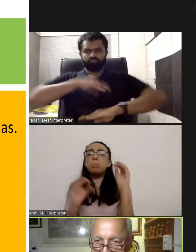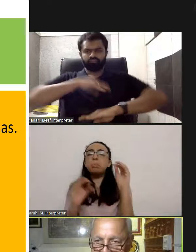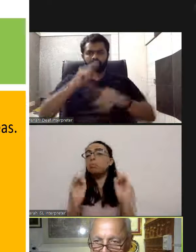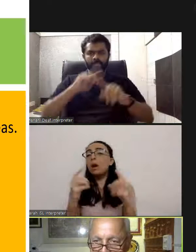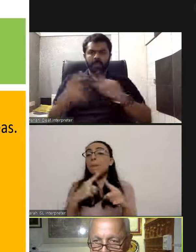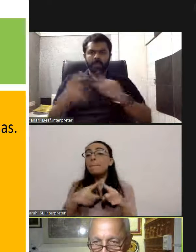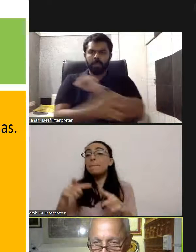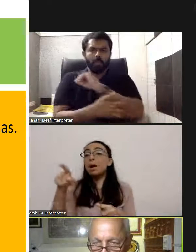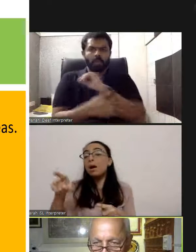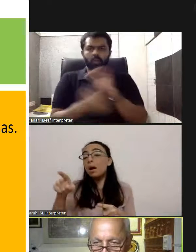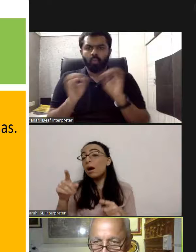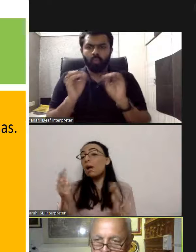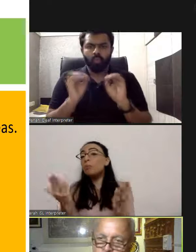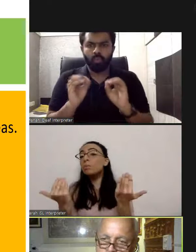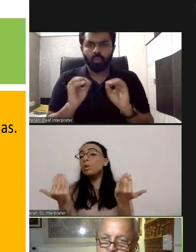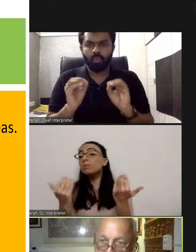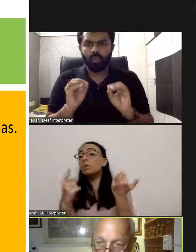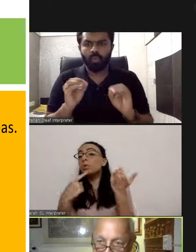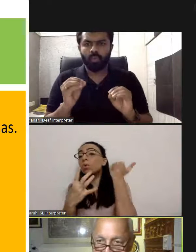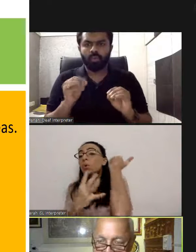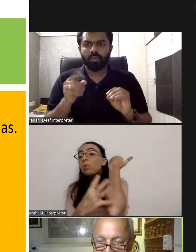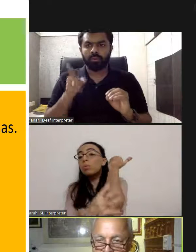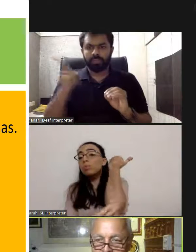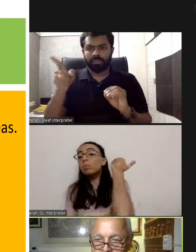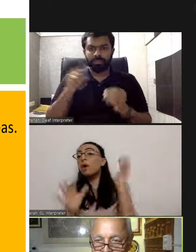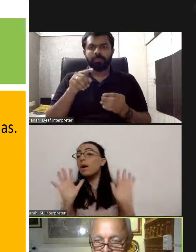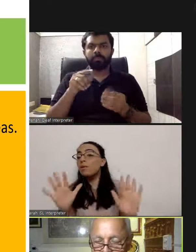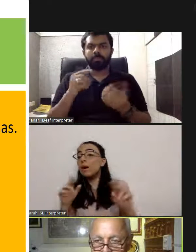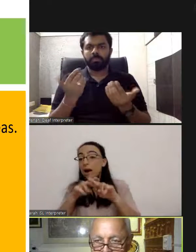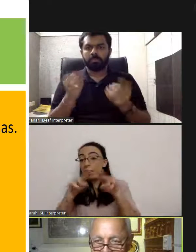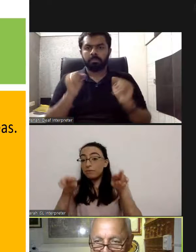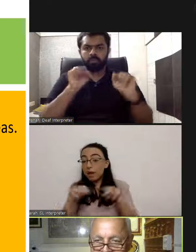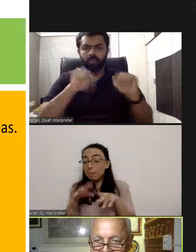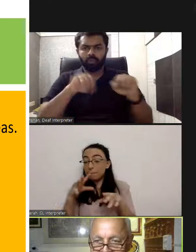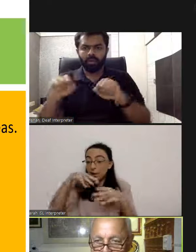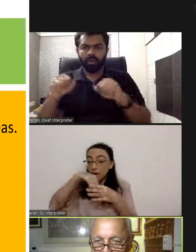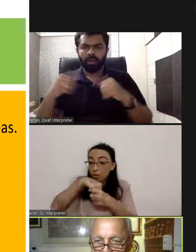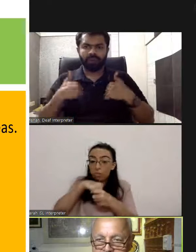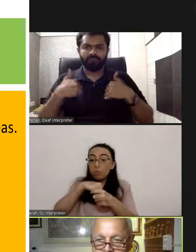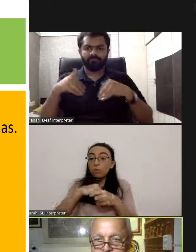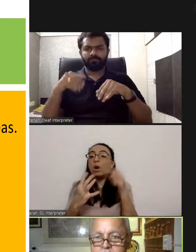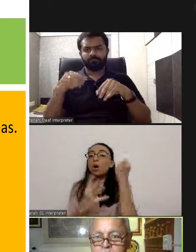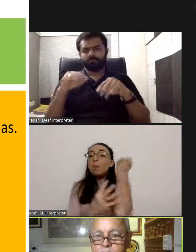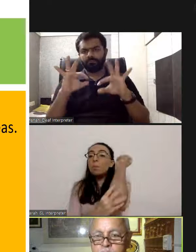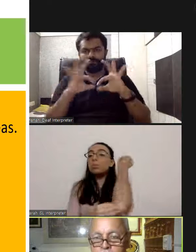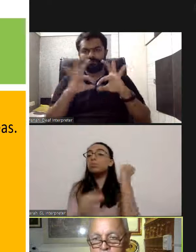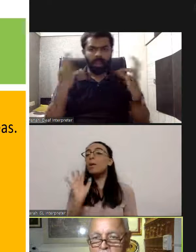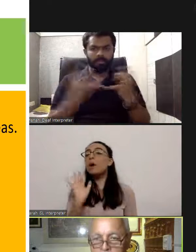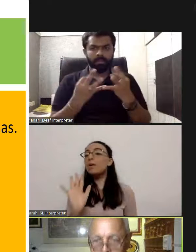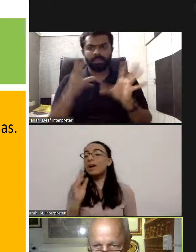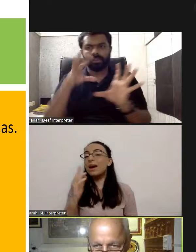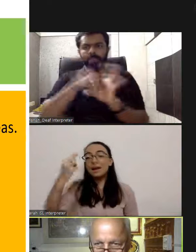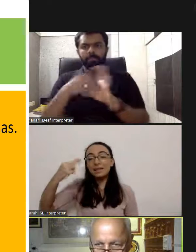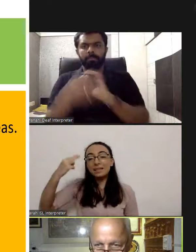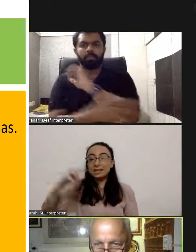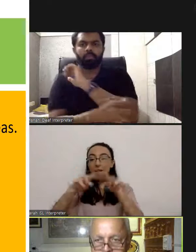there can be people who are poor in the family because of interfamilial distribution of